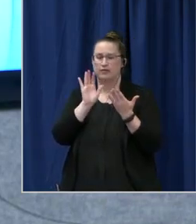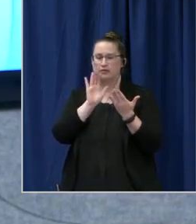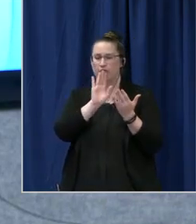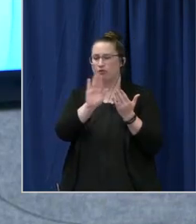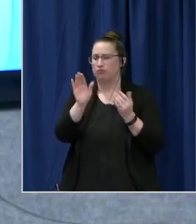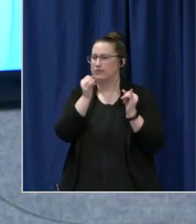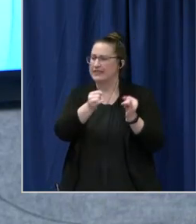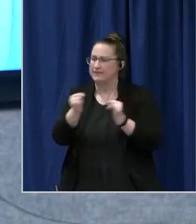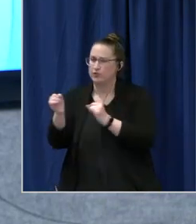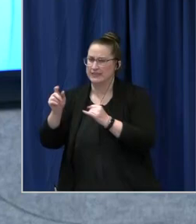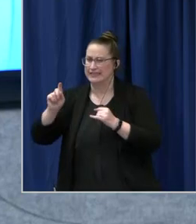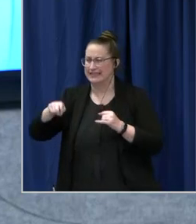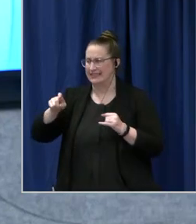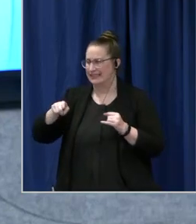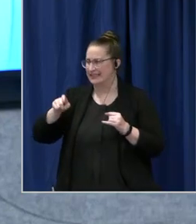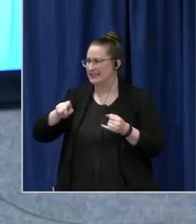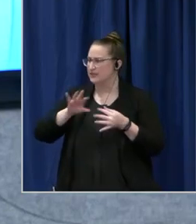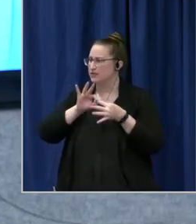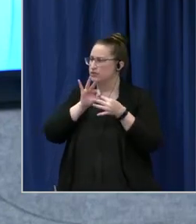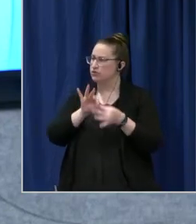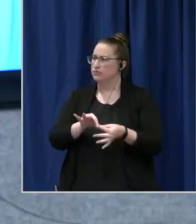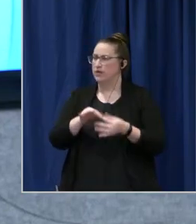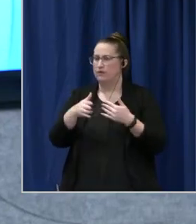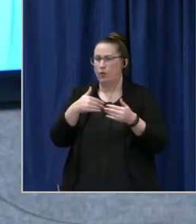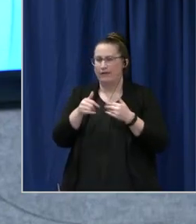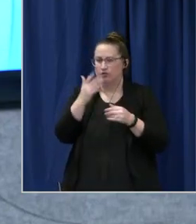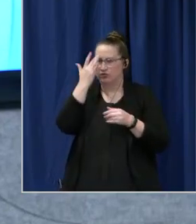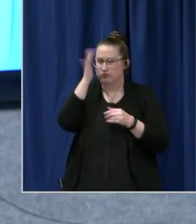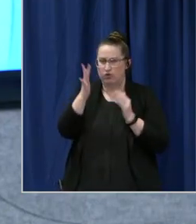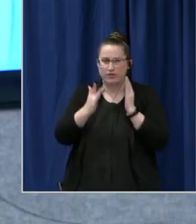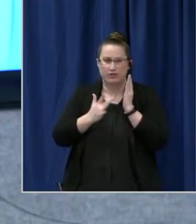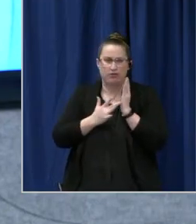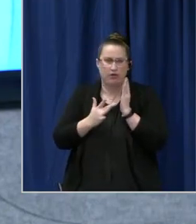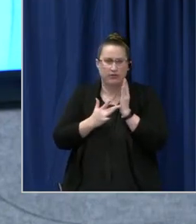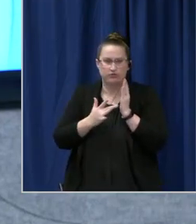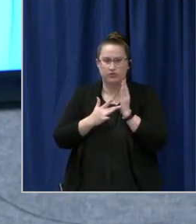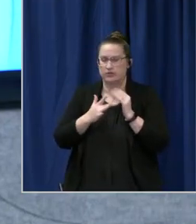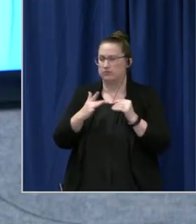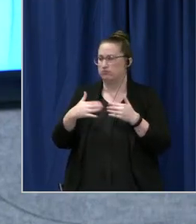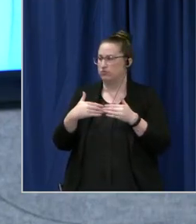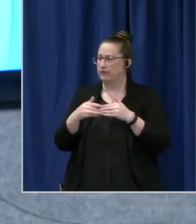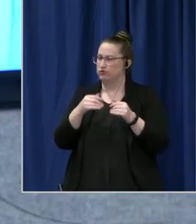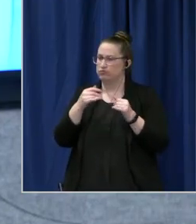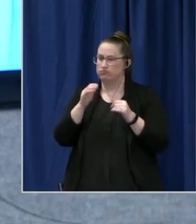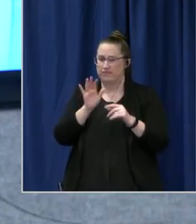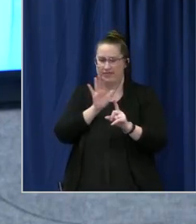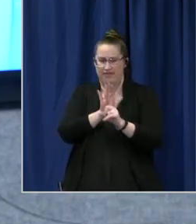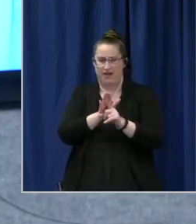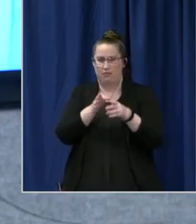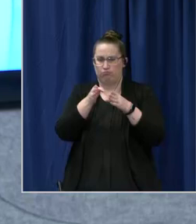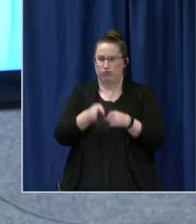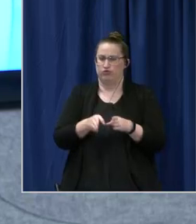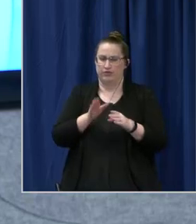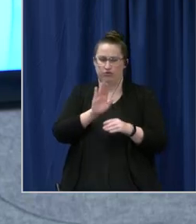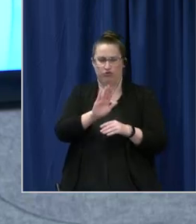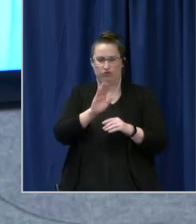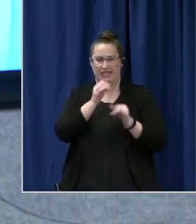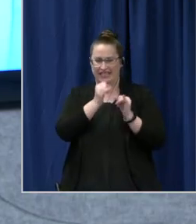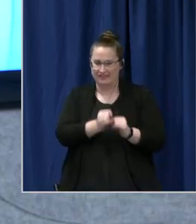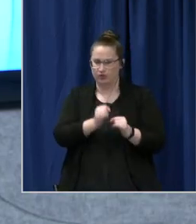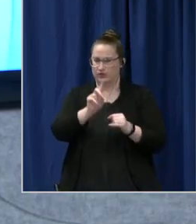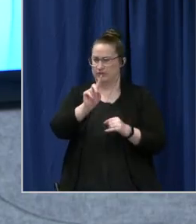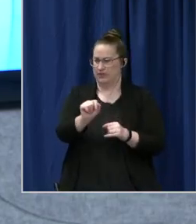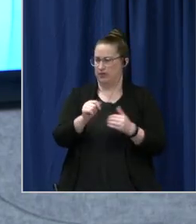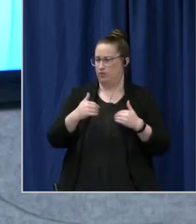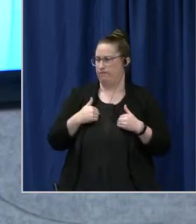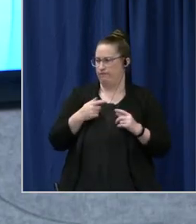needs in terms of whatever smart technology an individual with a disability may have. And what are